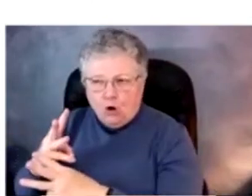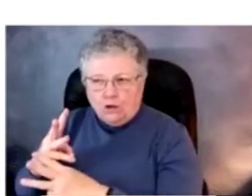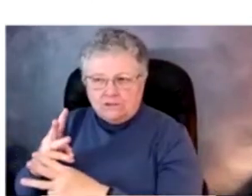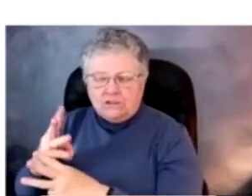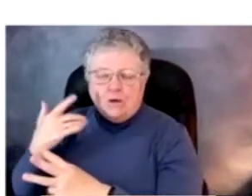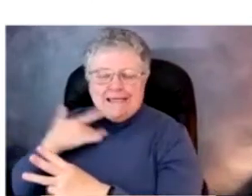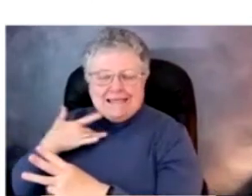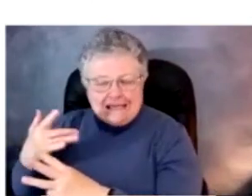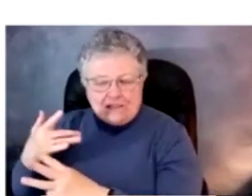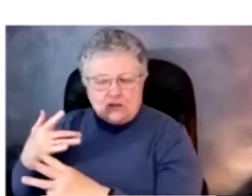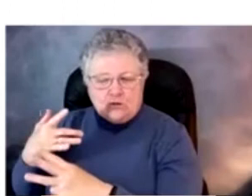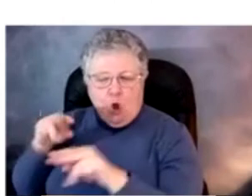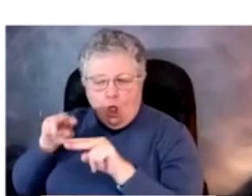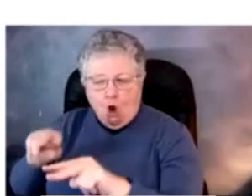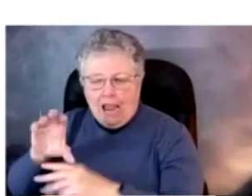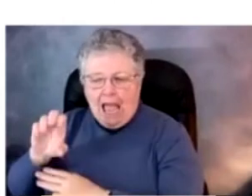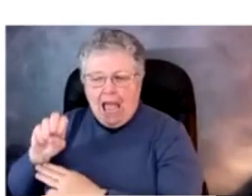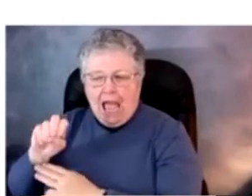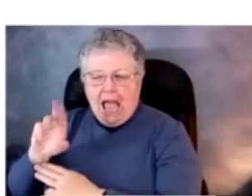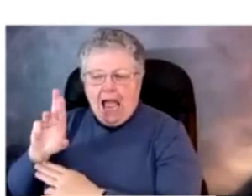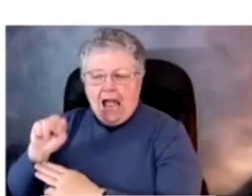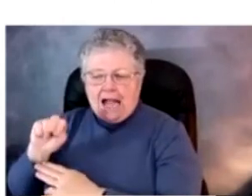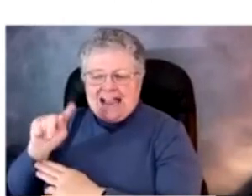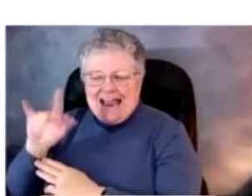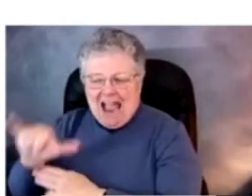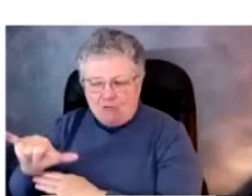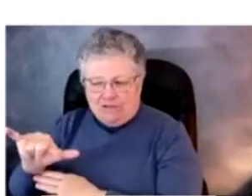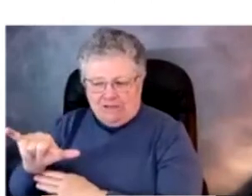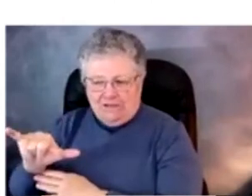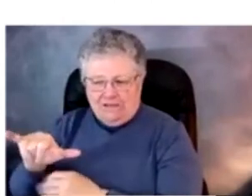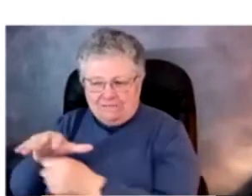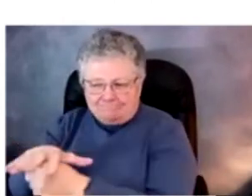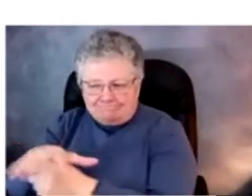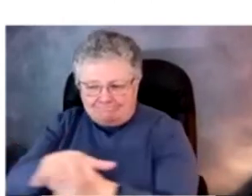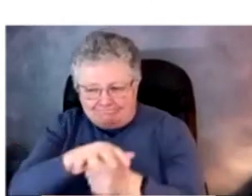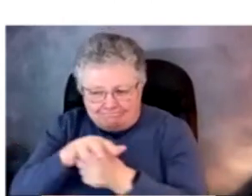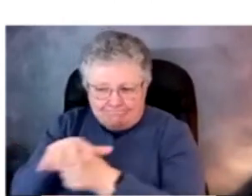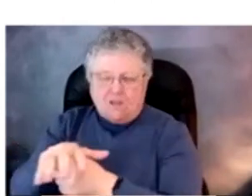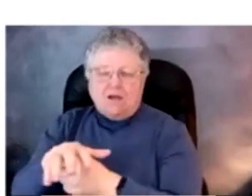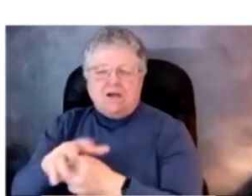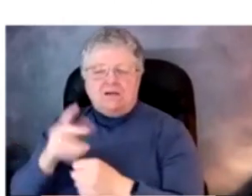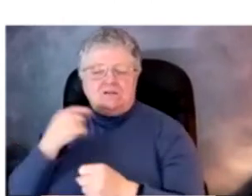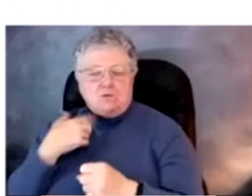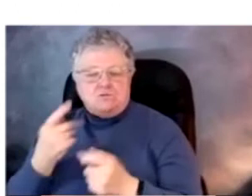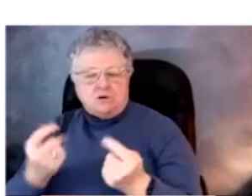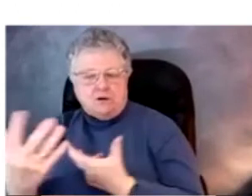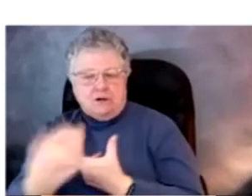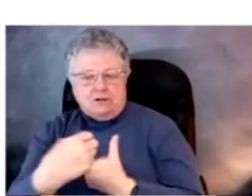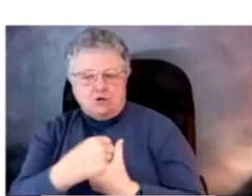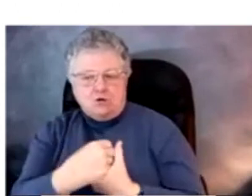level. And so we've pulled in all of the different disability variables and disability measures, or most of